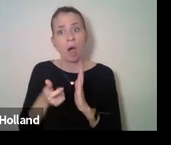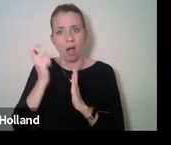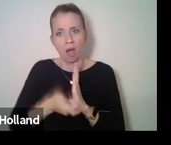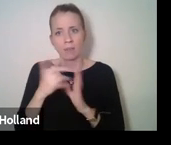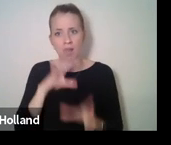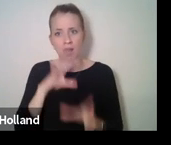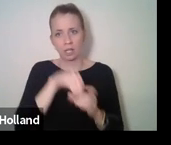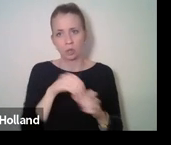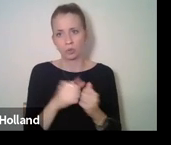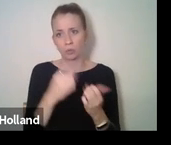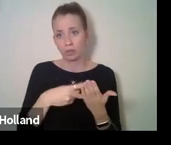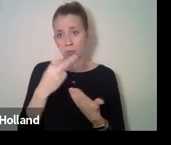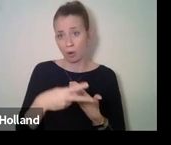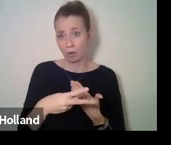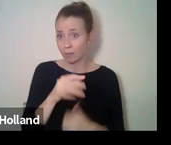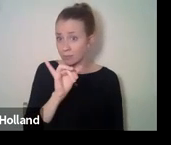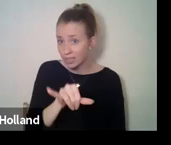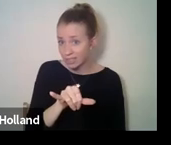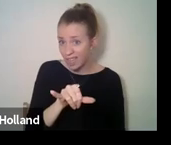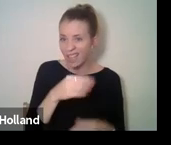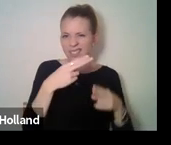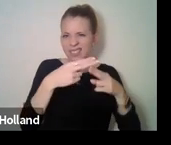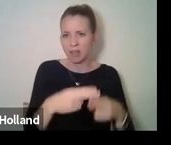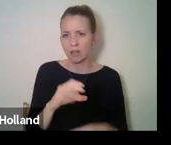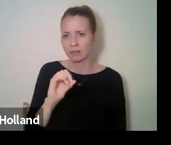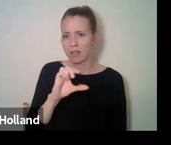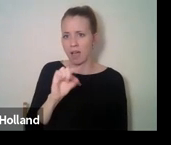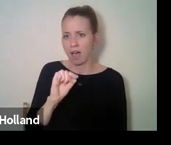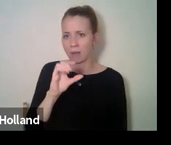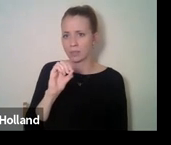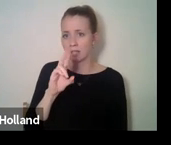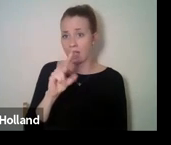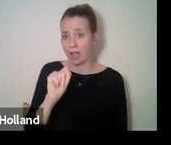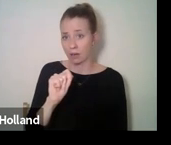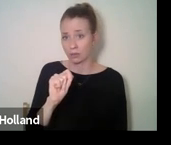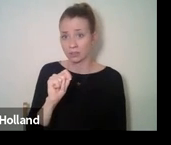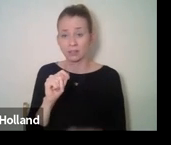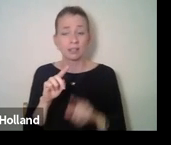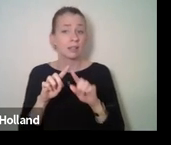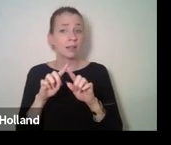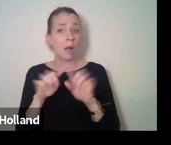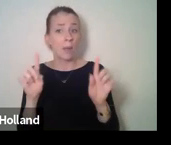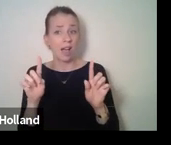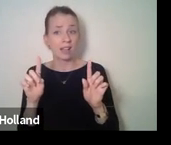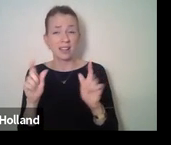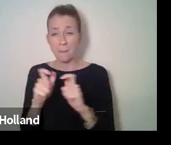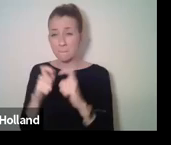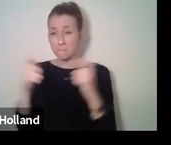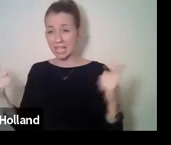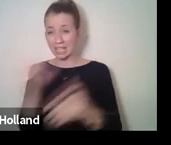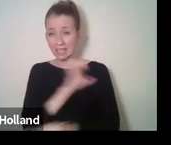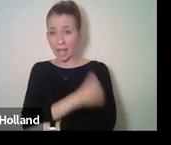included in the program. That's called opt-out. Whereas very large energy users are